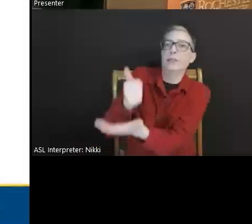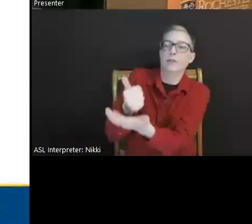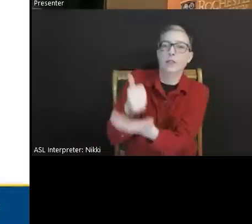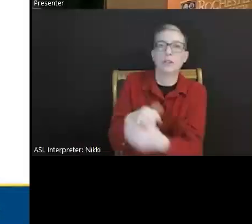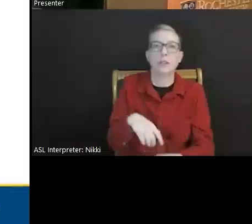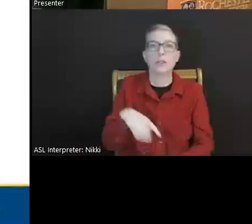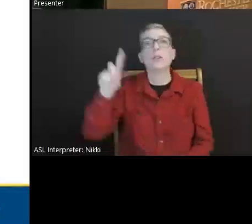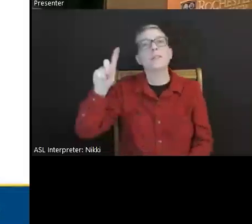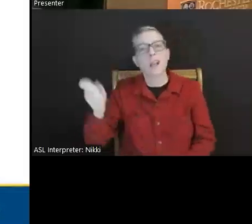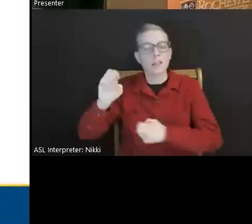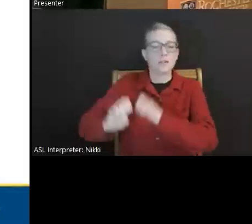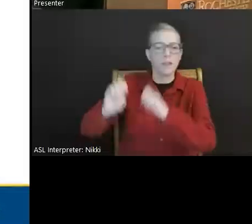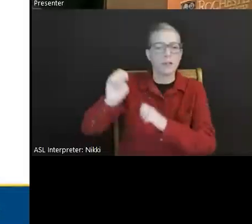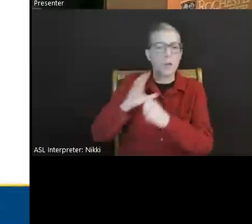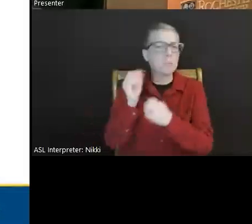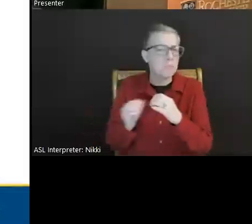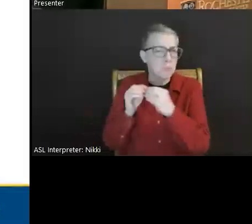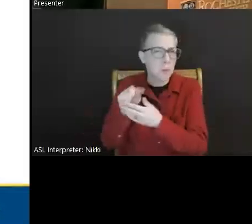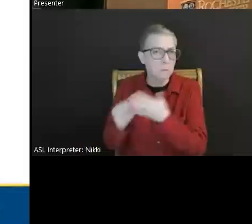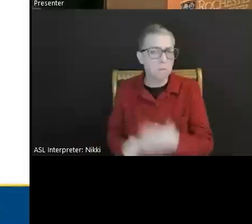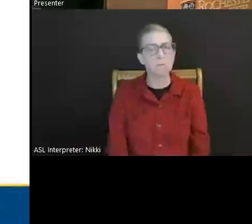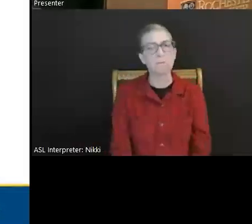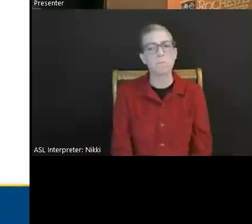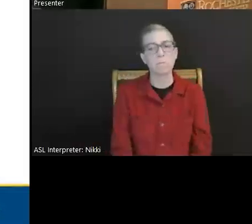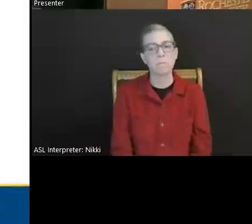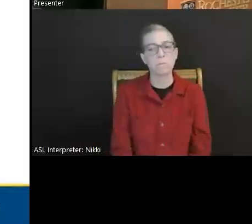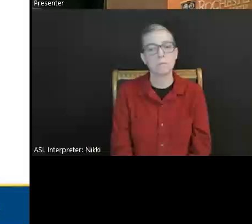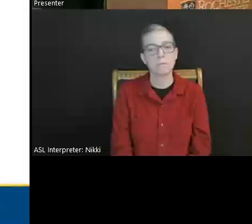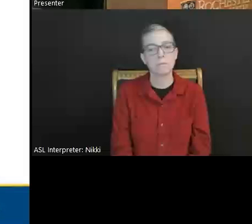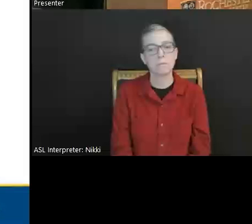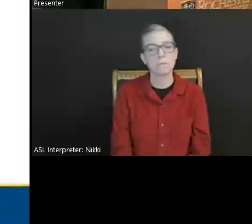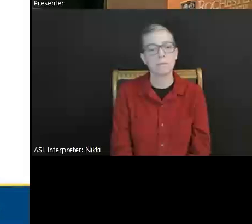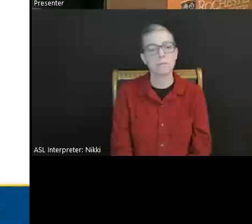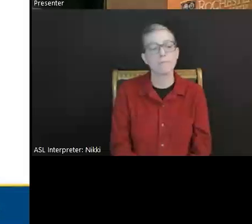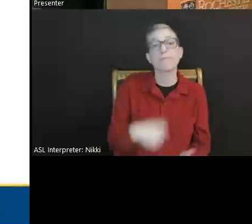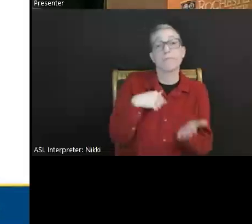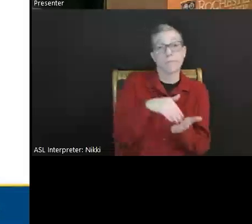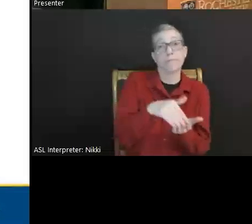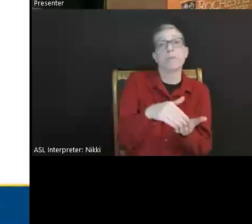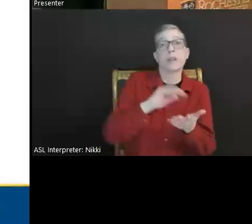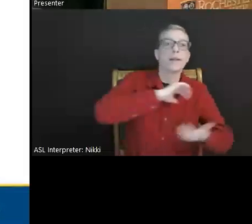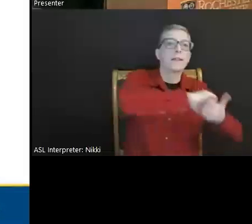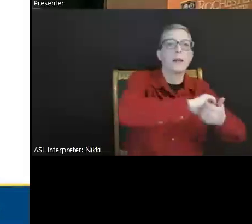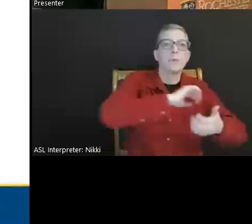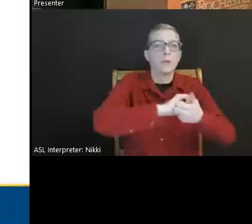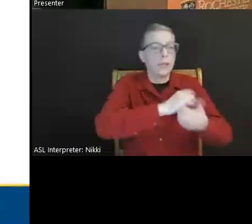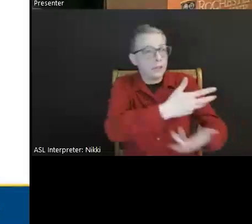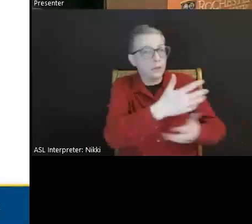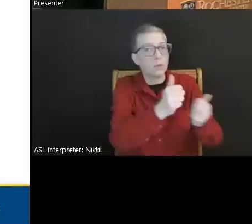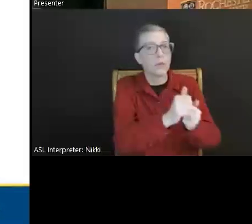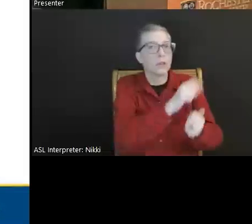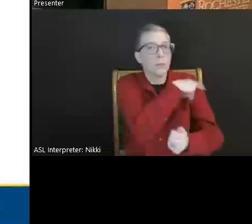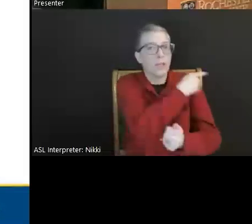diagnostic evaluations. I also am often collaborating with patients' families, health home care